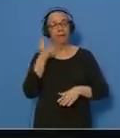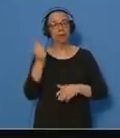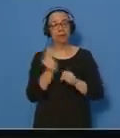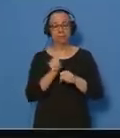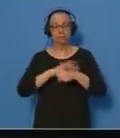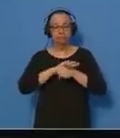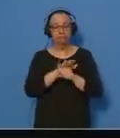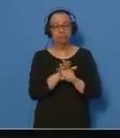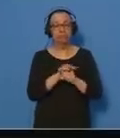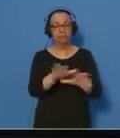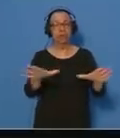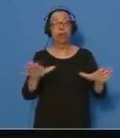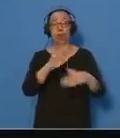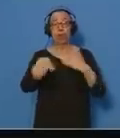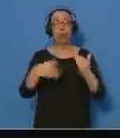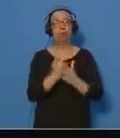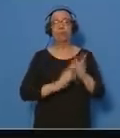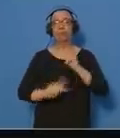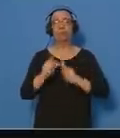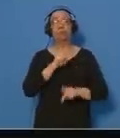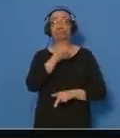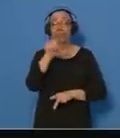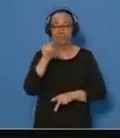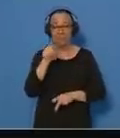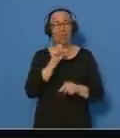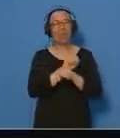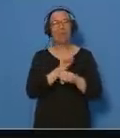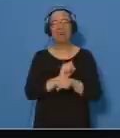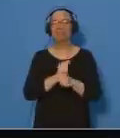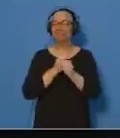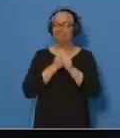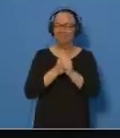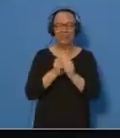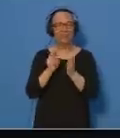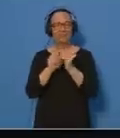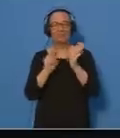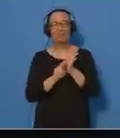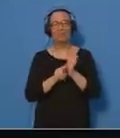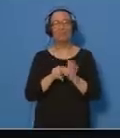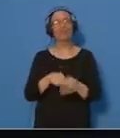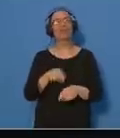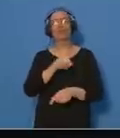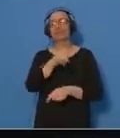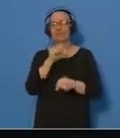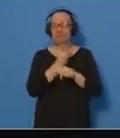all those persons that are working, for all those persons that are following the rules, for all those persons that are toiling